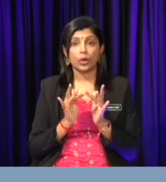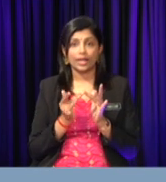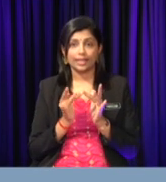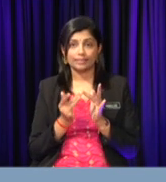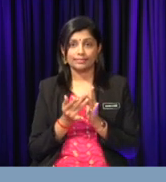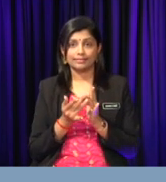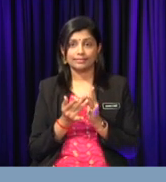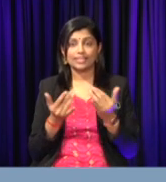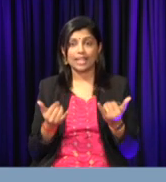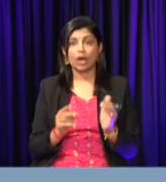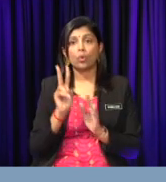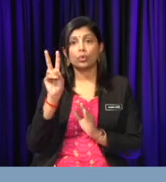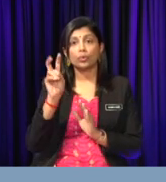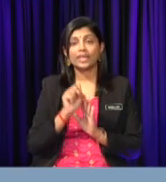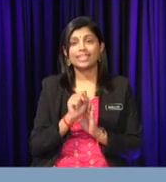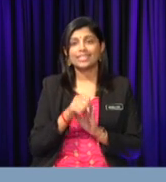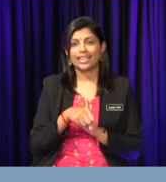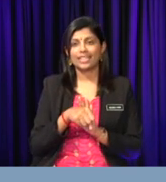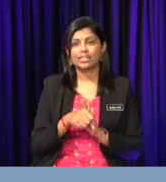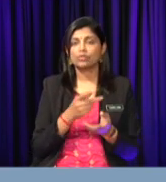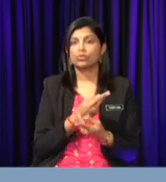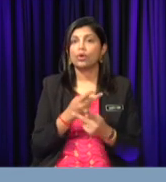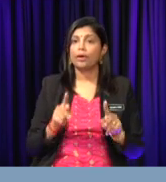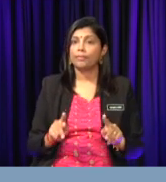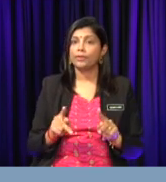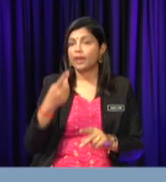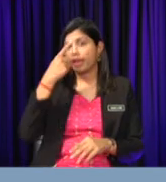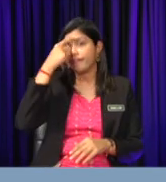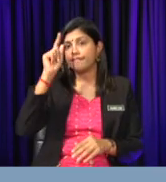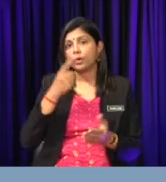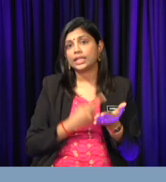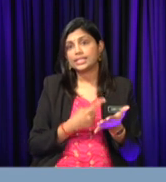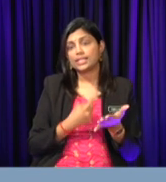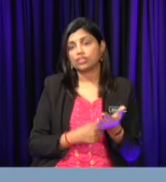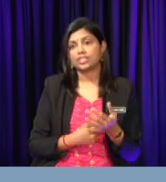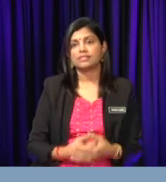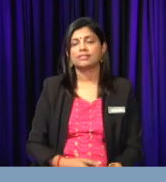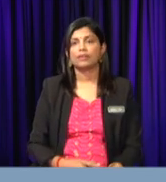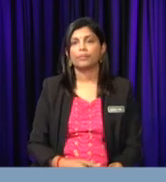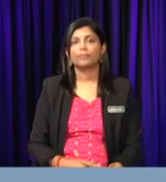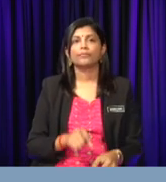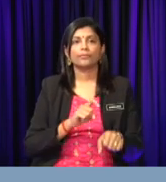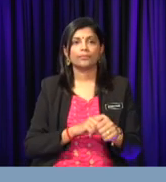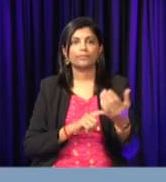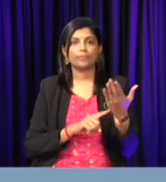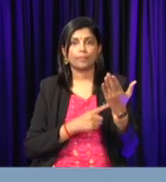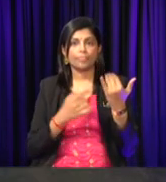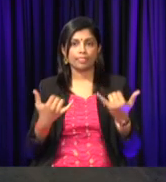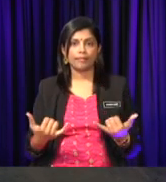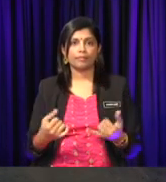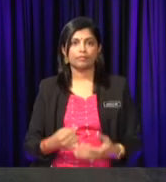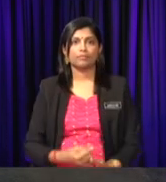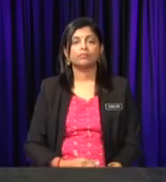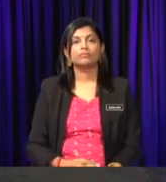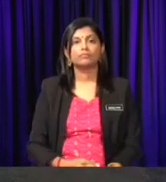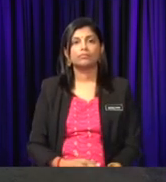seconds to prepare for the discussion part. You have 20 seconds. All right. Now, when we talk about the 2 minutes time that